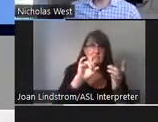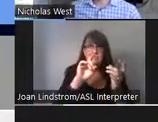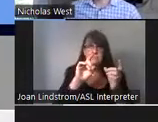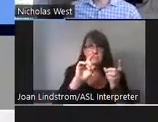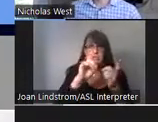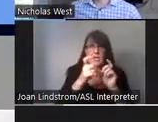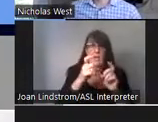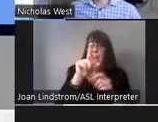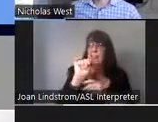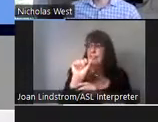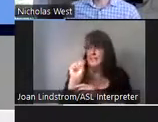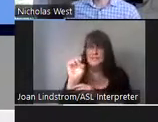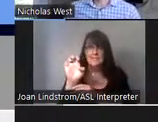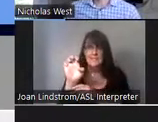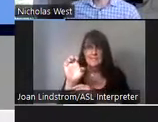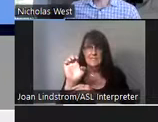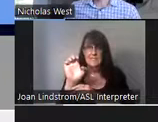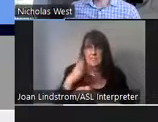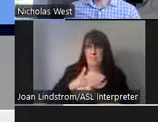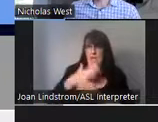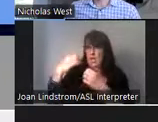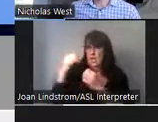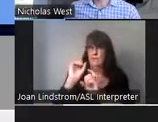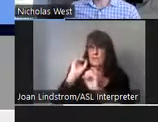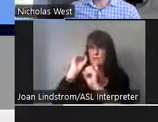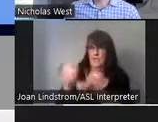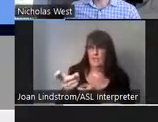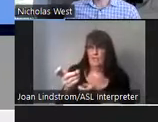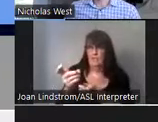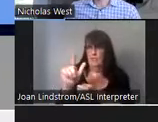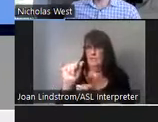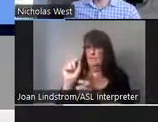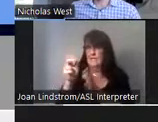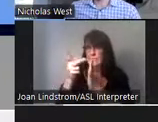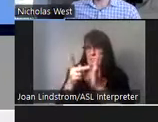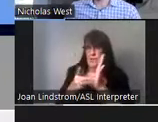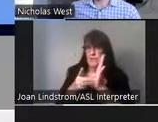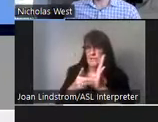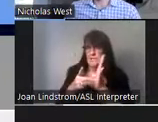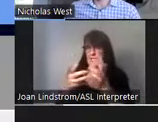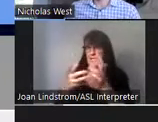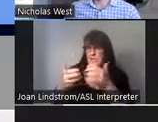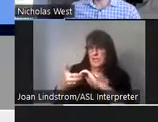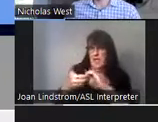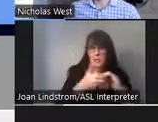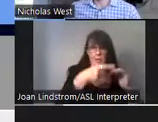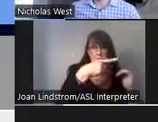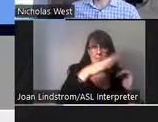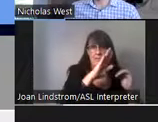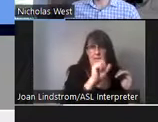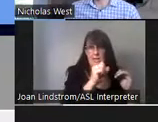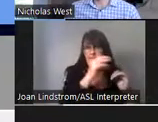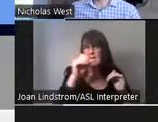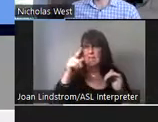leasing, in my office, we issue the leasing policy in collaboration with PBS in the GSA